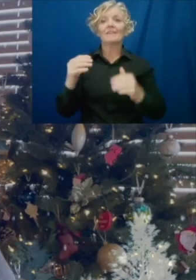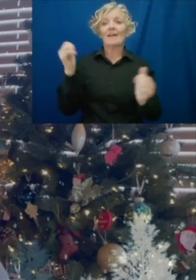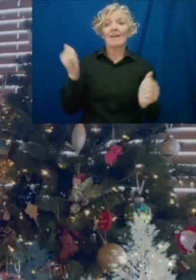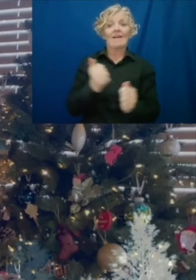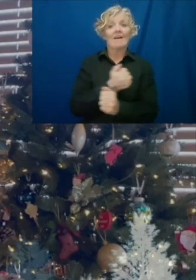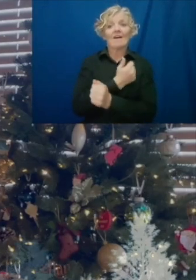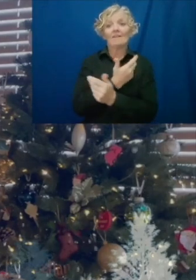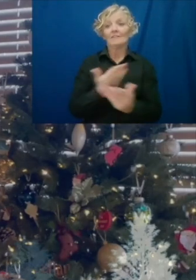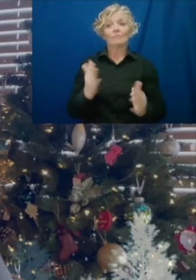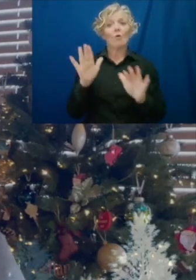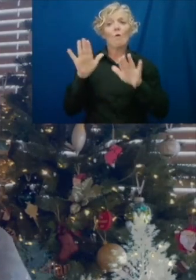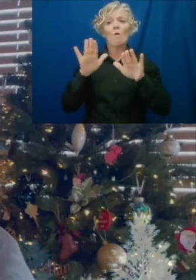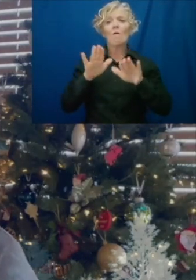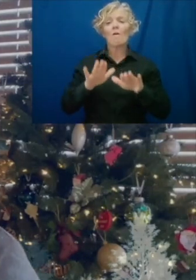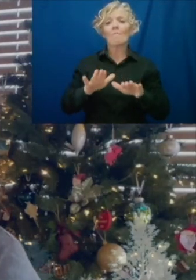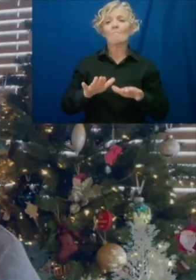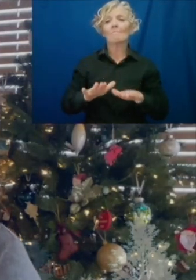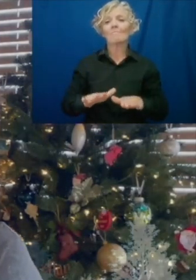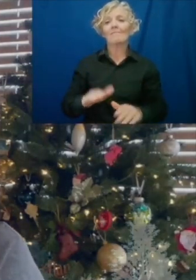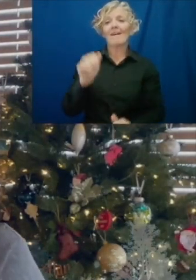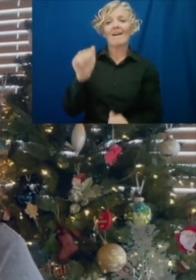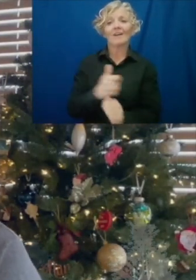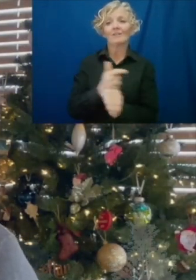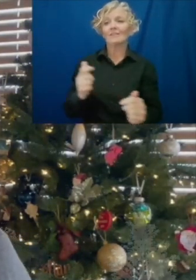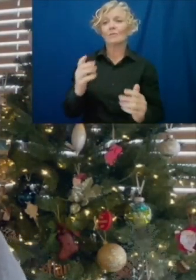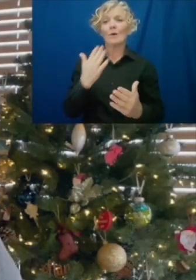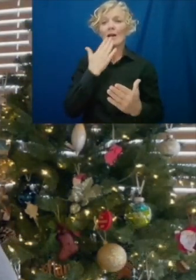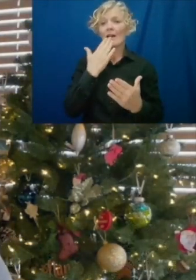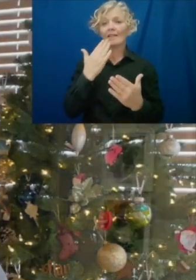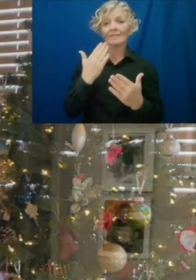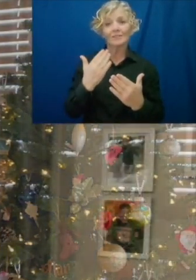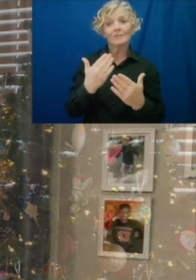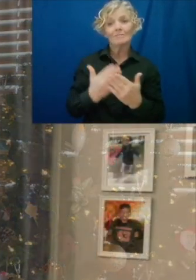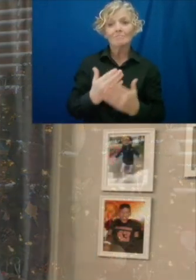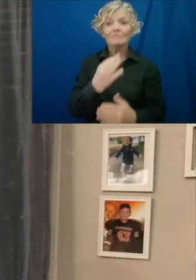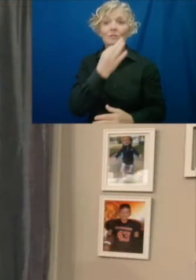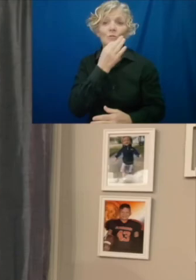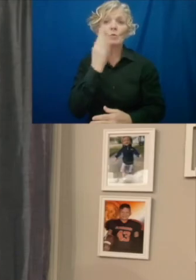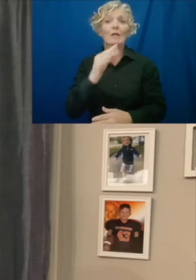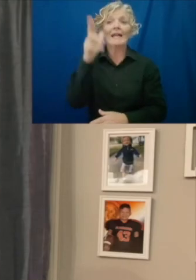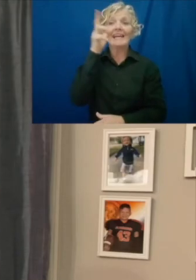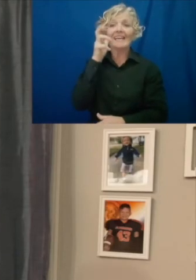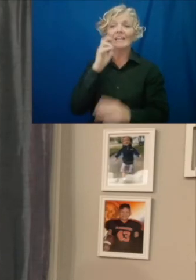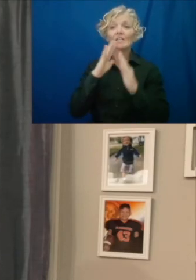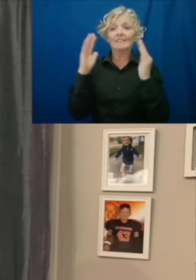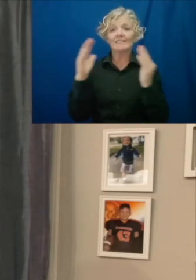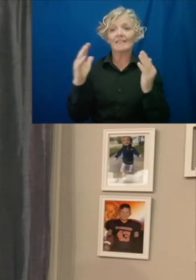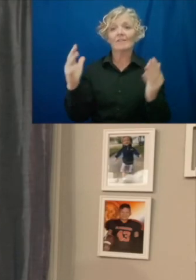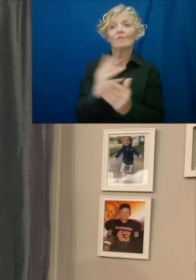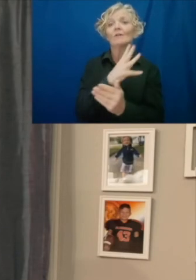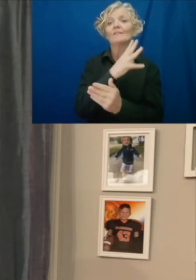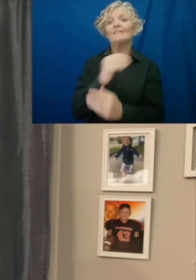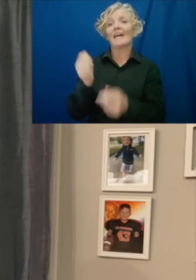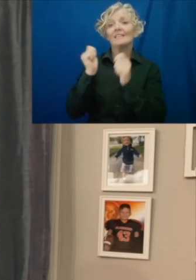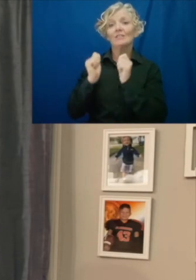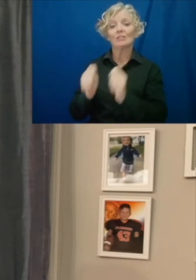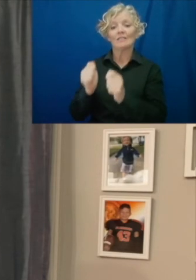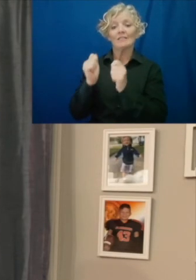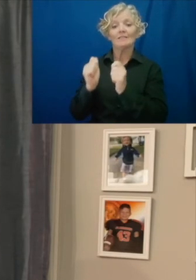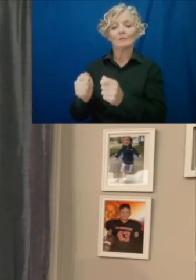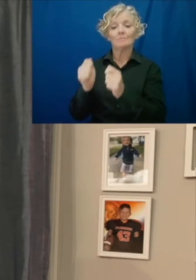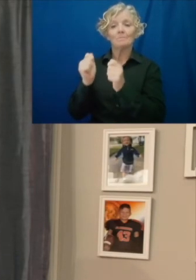skies. All is calm, all is well. Soon you'll hear Kris Kringle and the